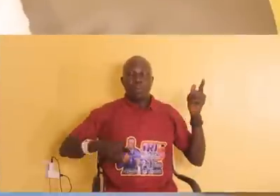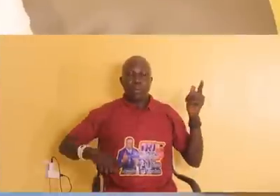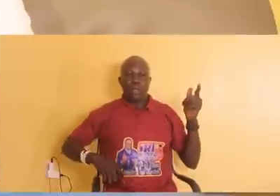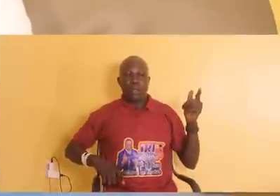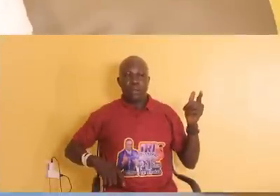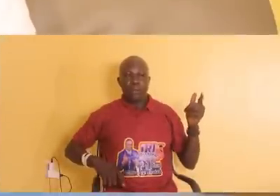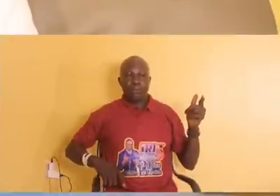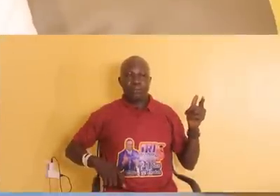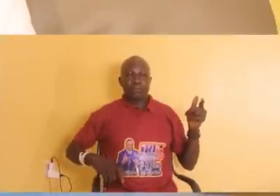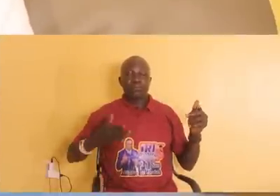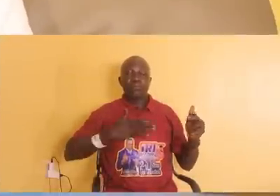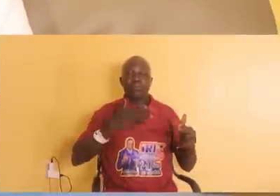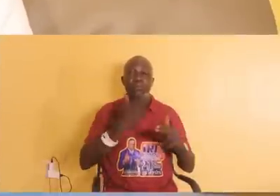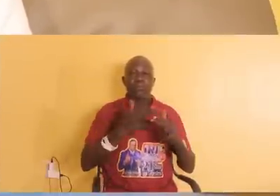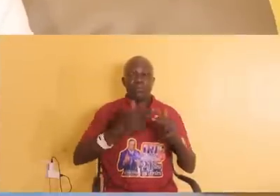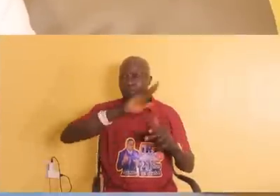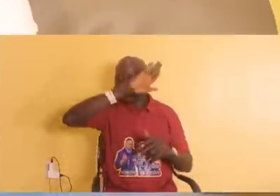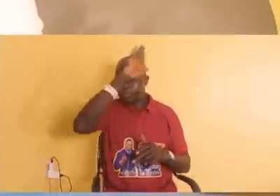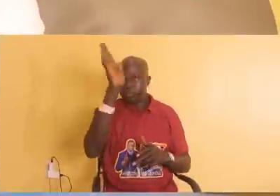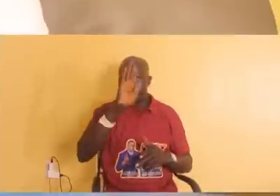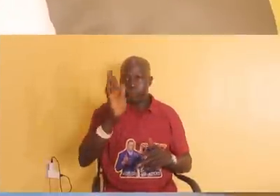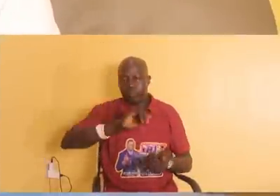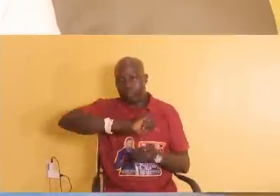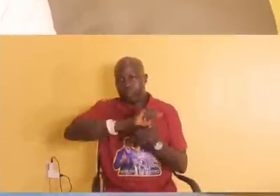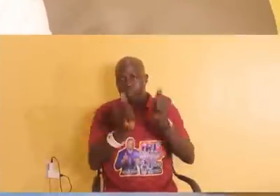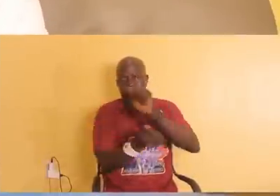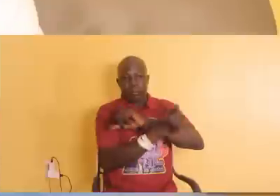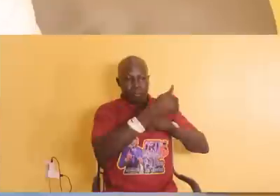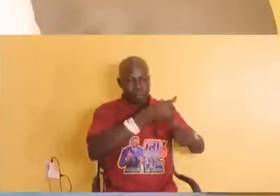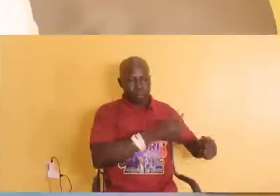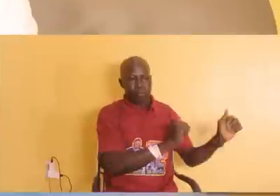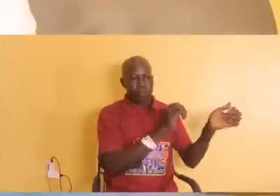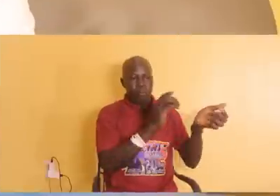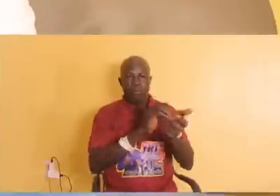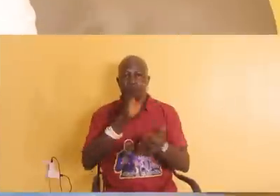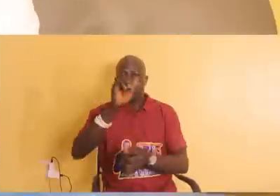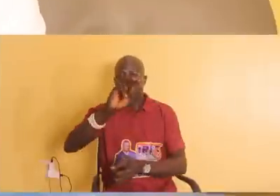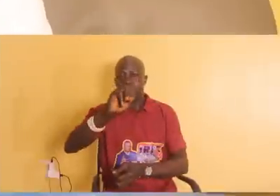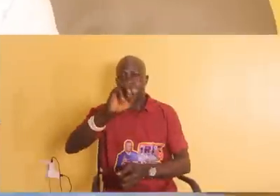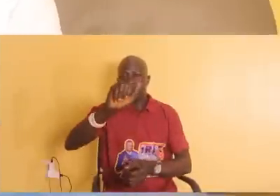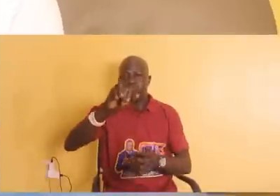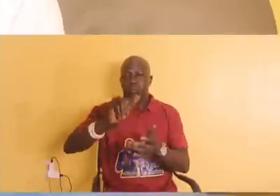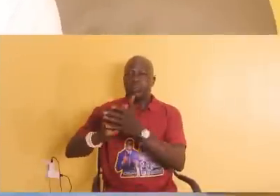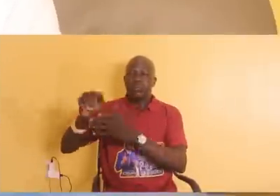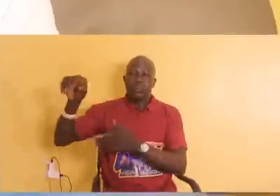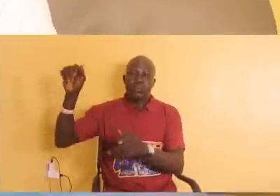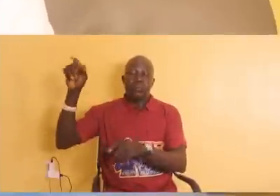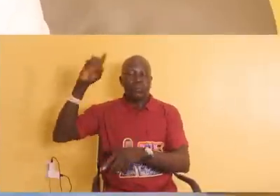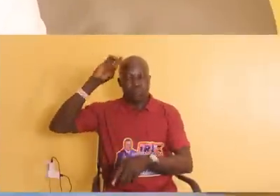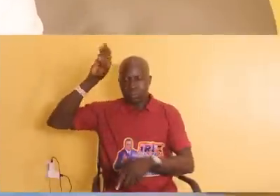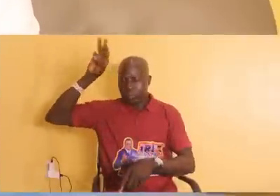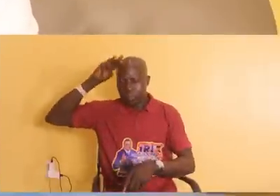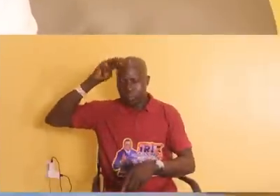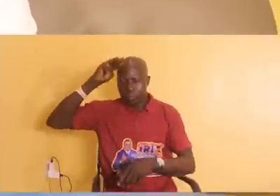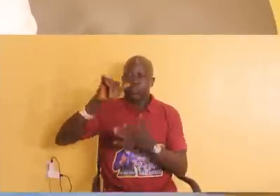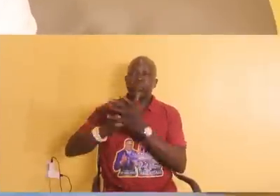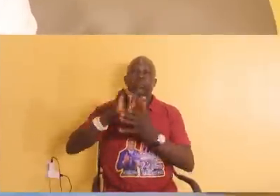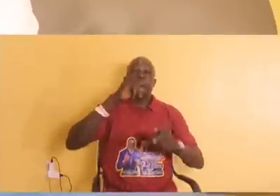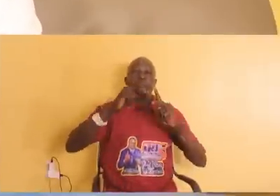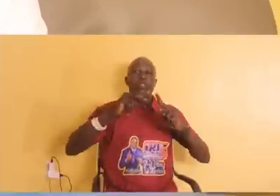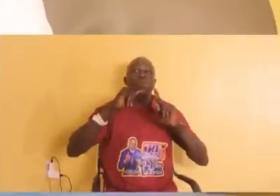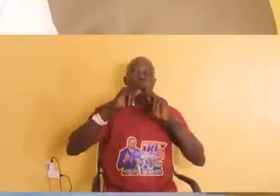Amen. In Jesus' name, my Lord. My name never changed. Apostle. He's an apostle. Dr. SMO Mustafa